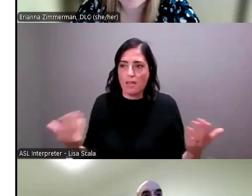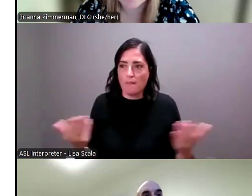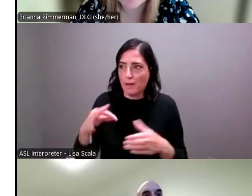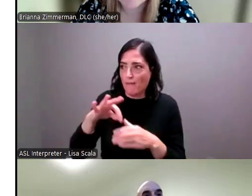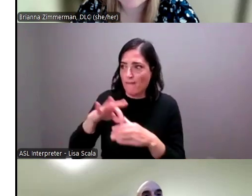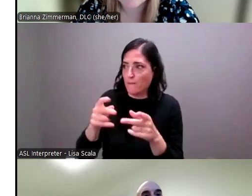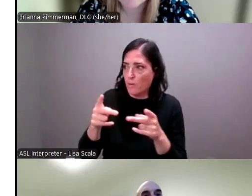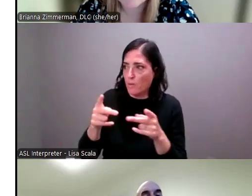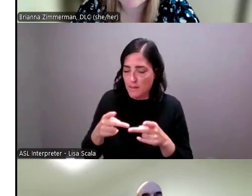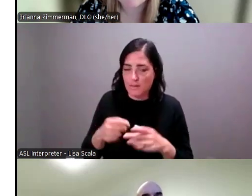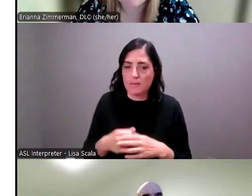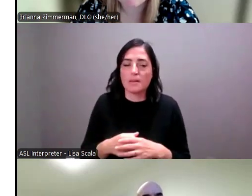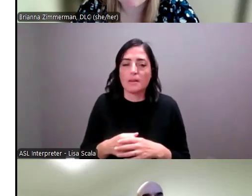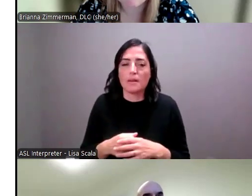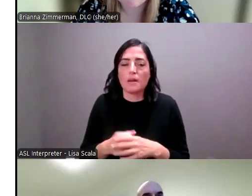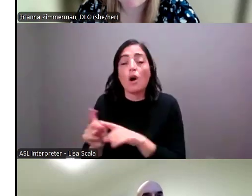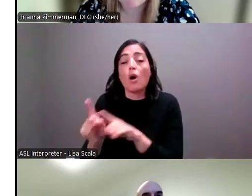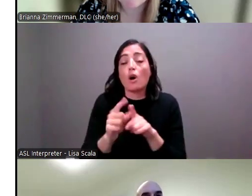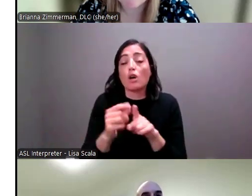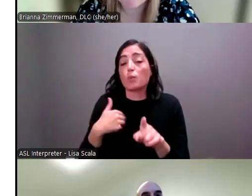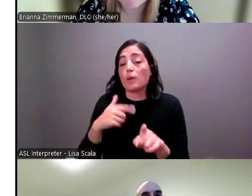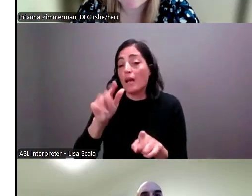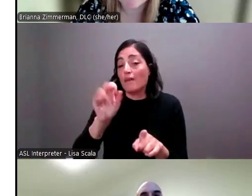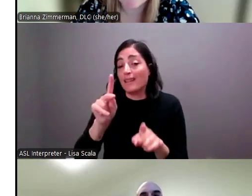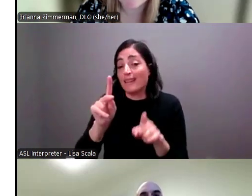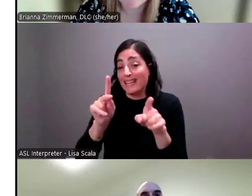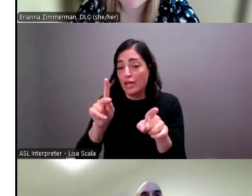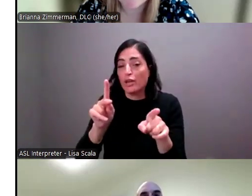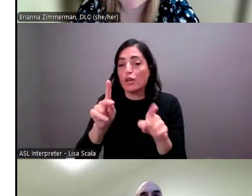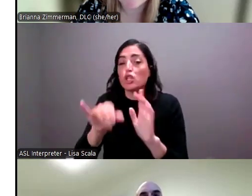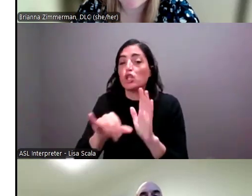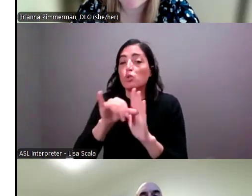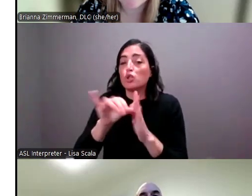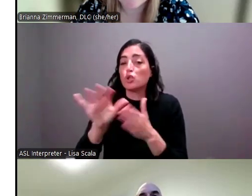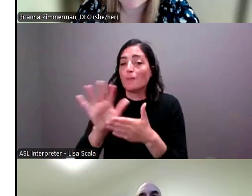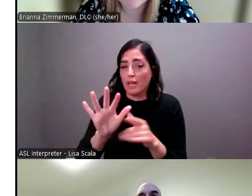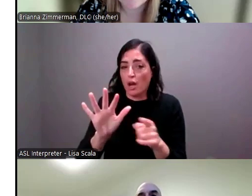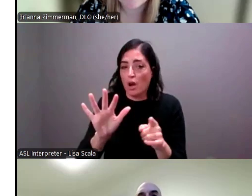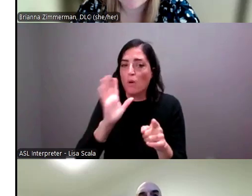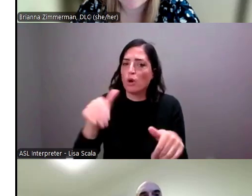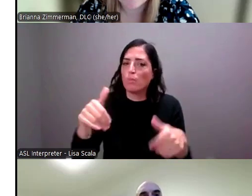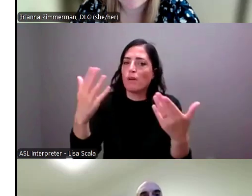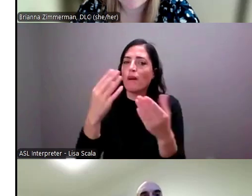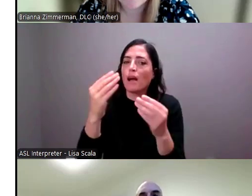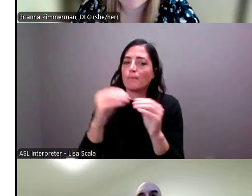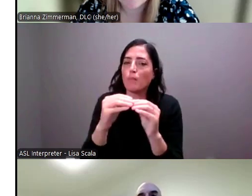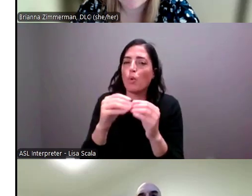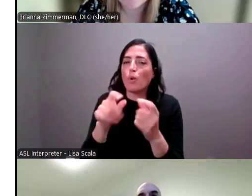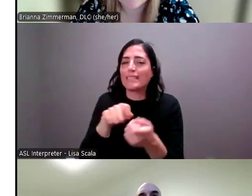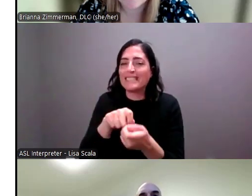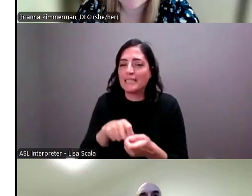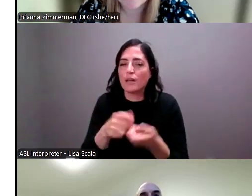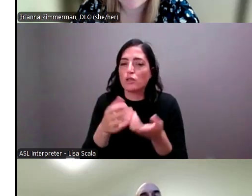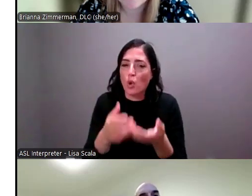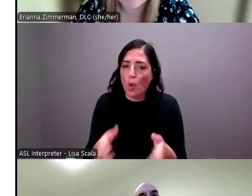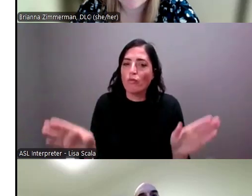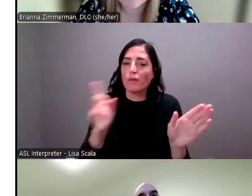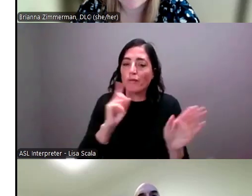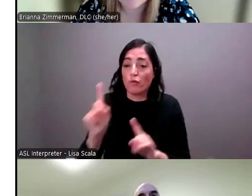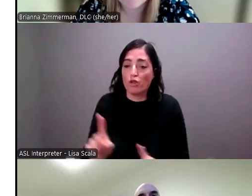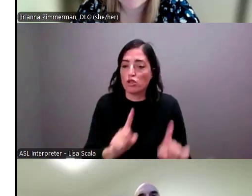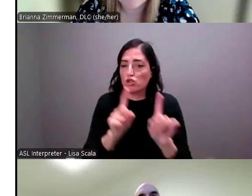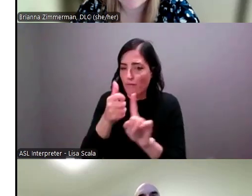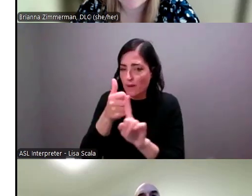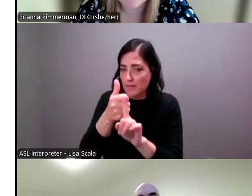place. We also have a link here to a YouTube video, which gives a more detailed overview of accessibility surveys at polling